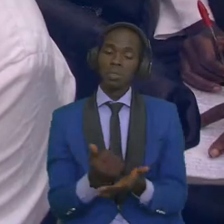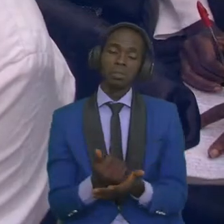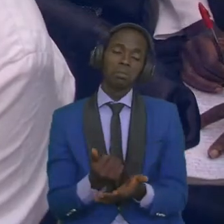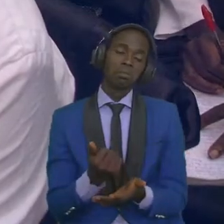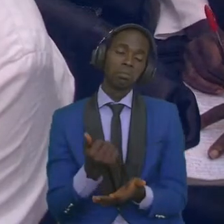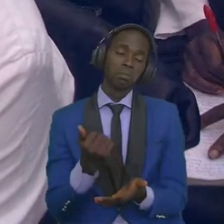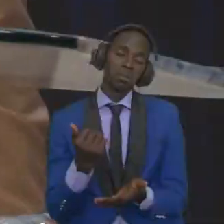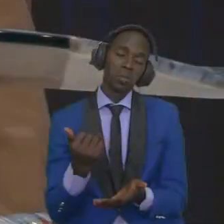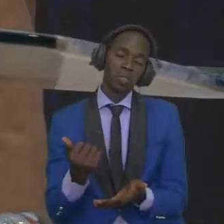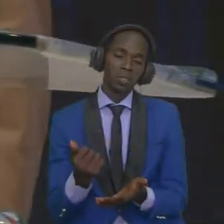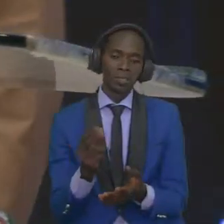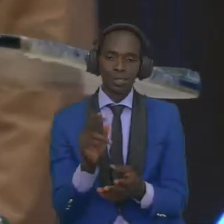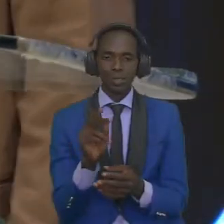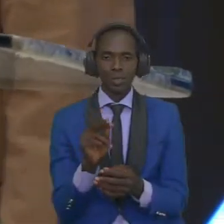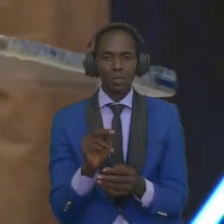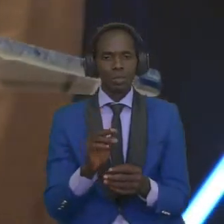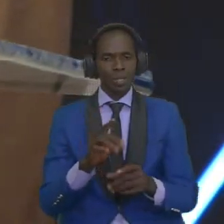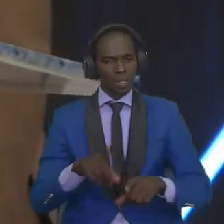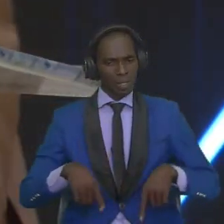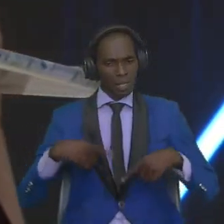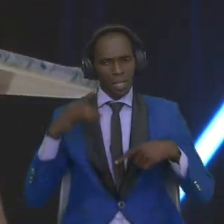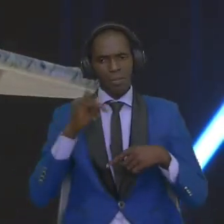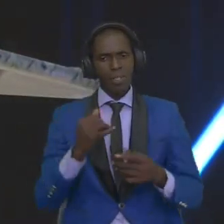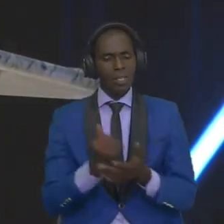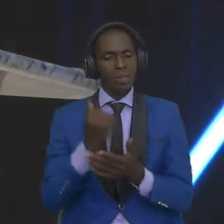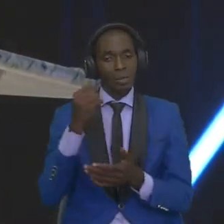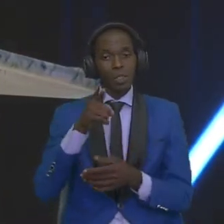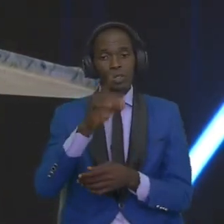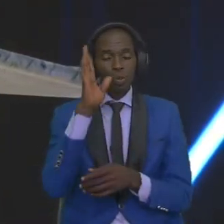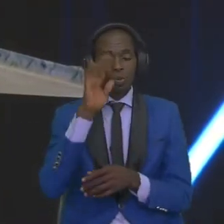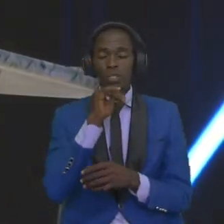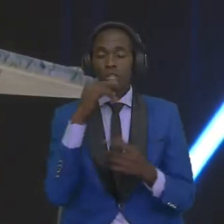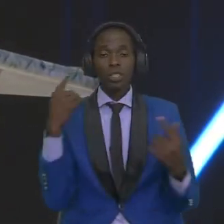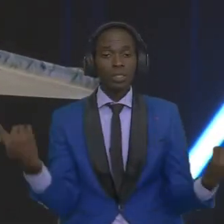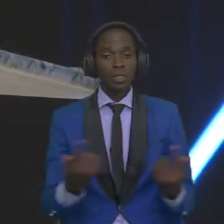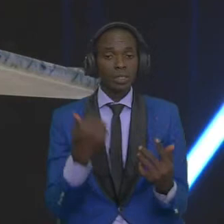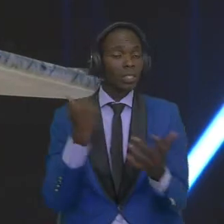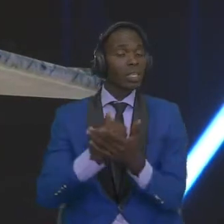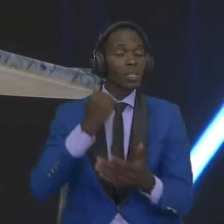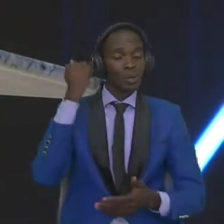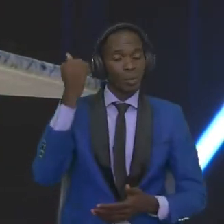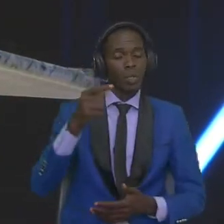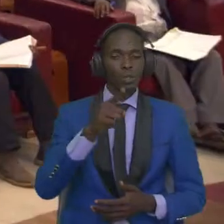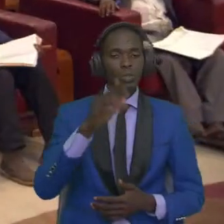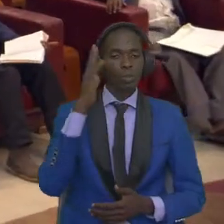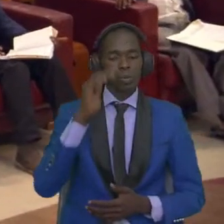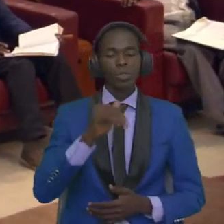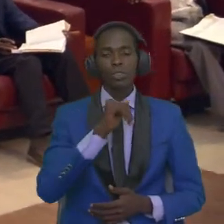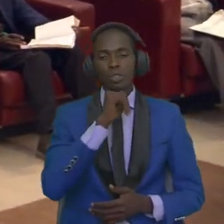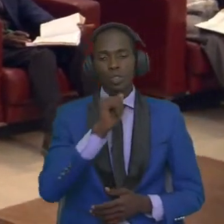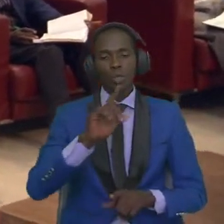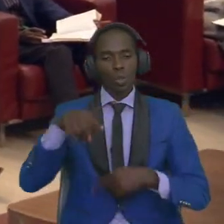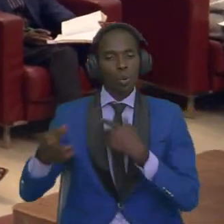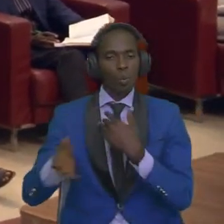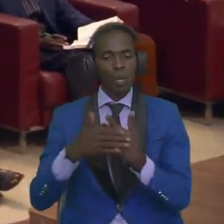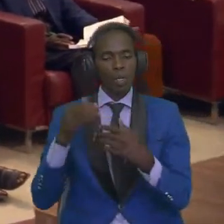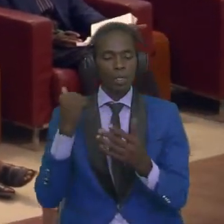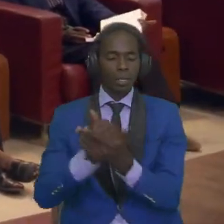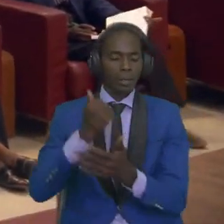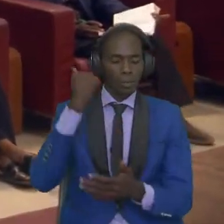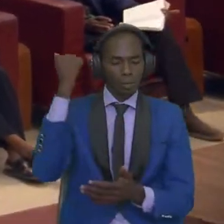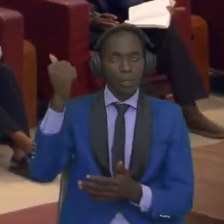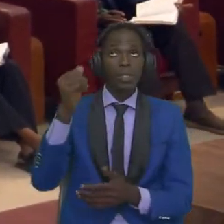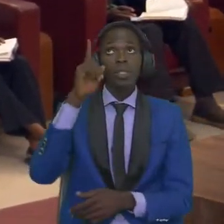Amen. You will not compromise in Jesus' name. He is